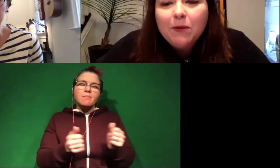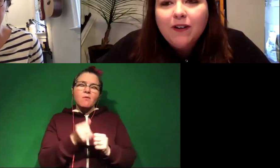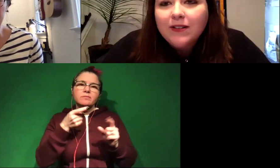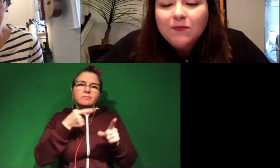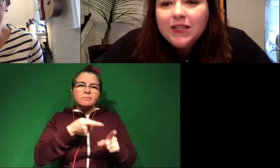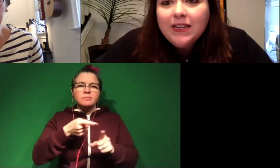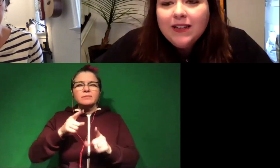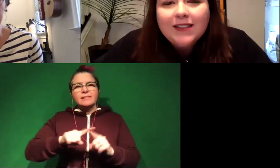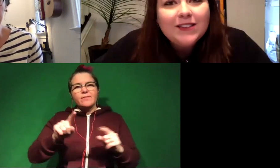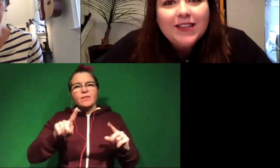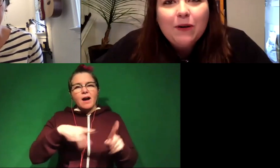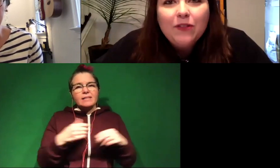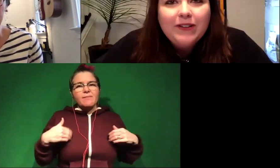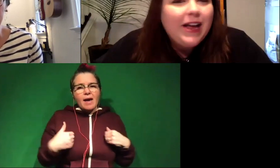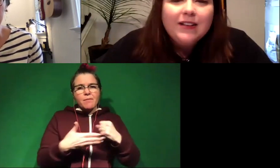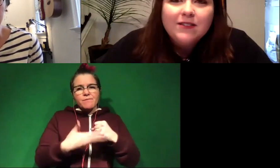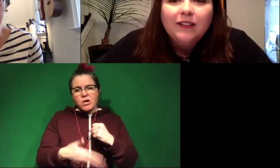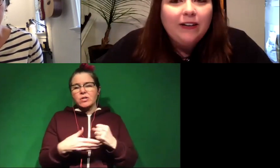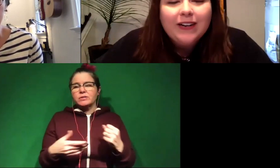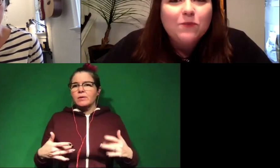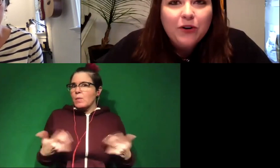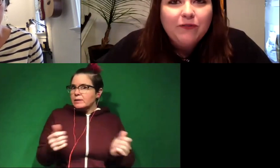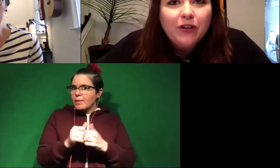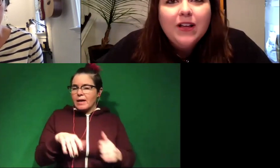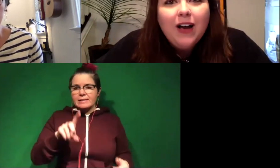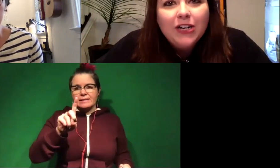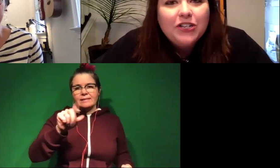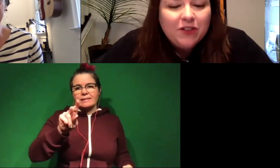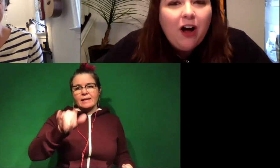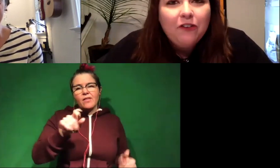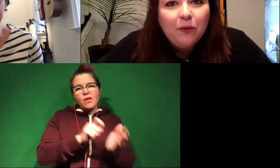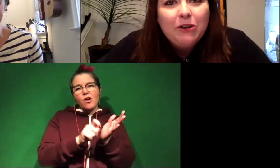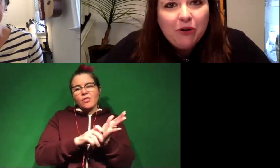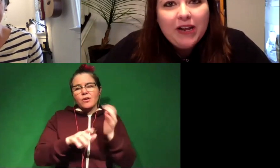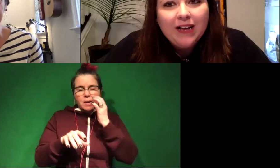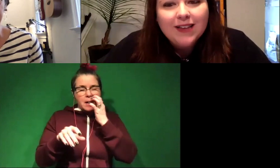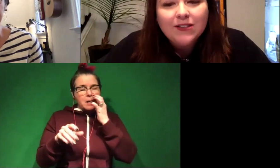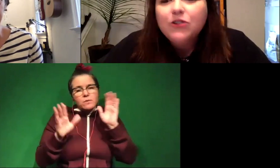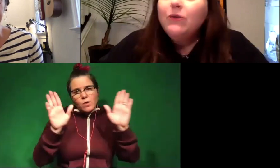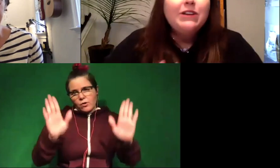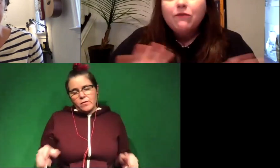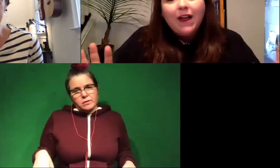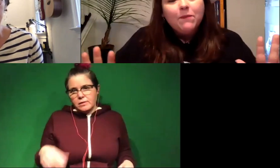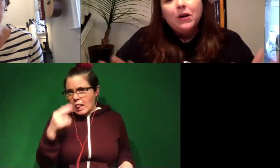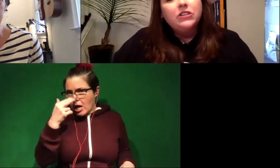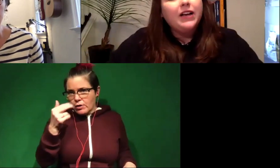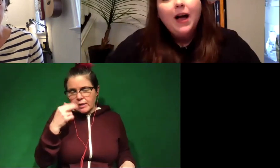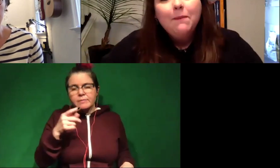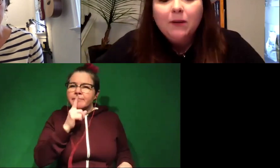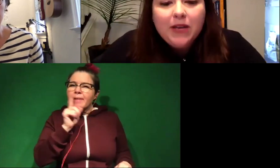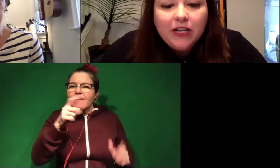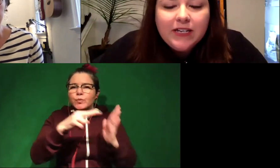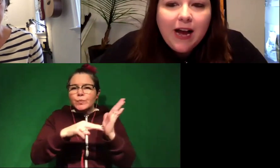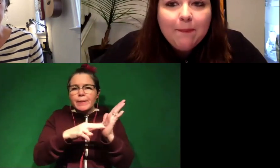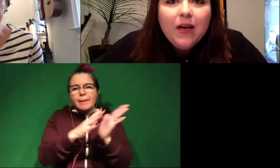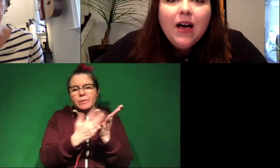of animal farts and what the deal is. And it's Danny's hilarious and wonderful. She's the author that will be joining us. And so you don't need to have read the book to come. It'll